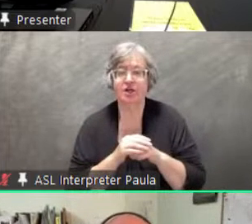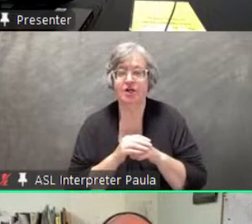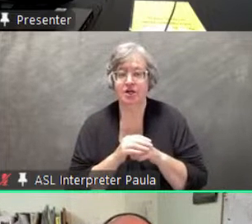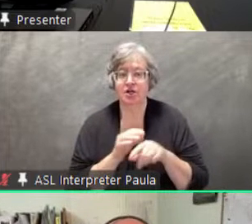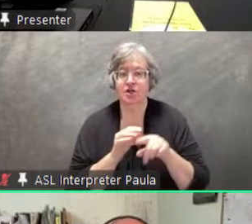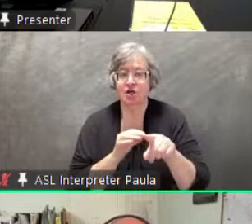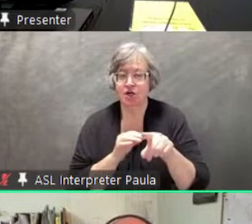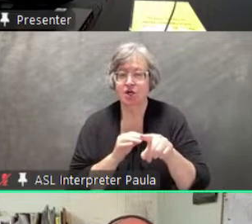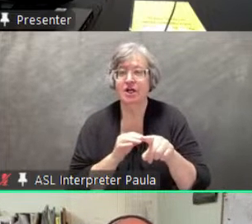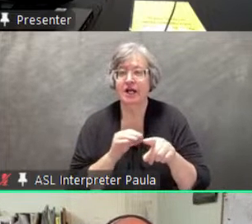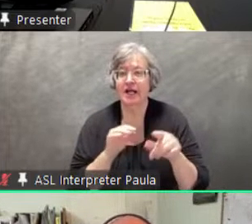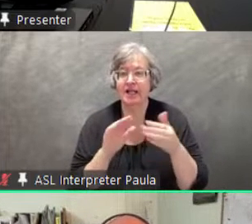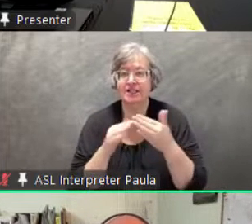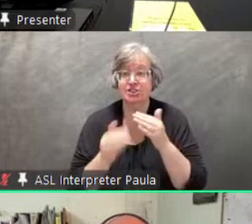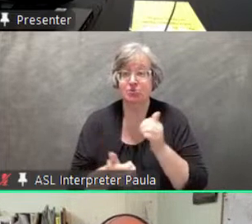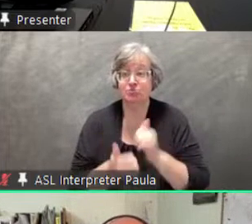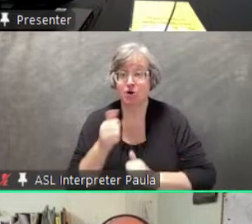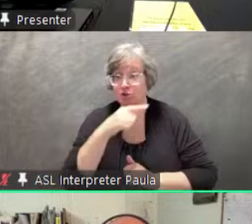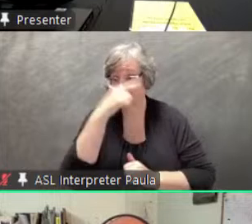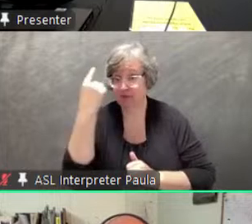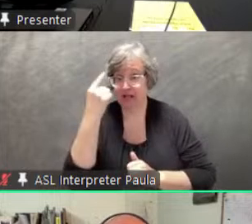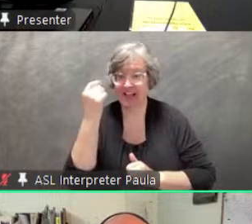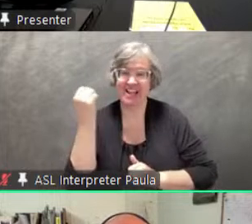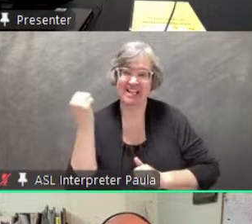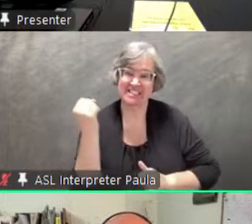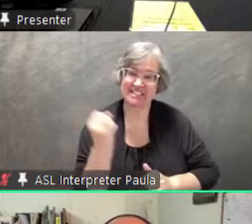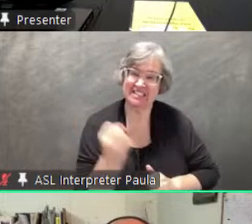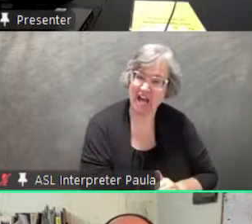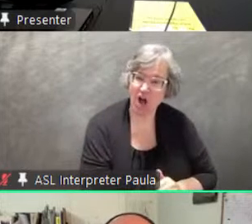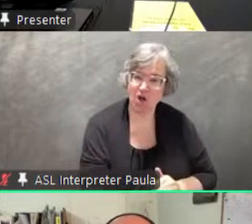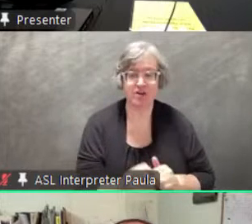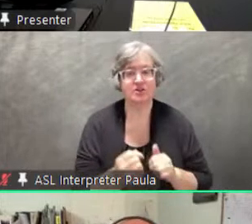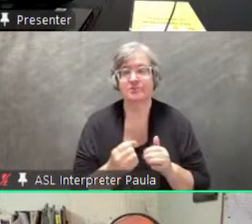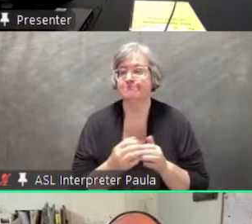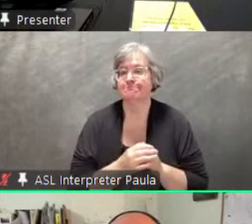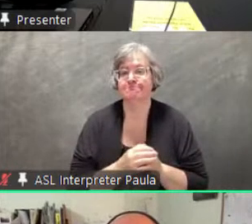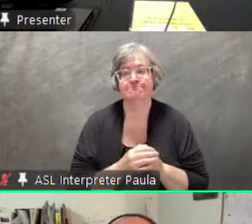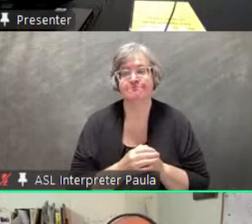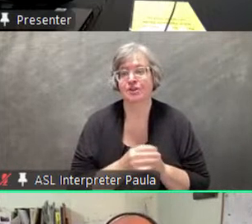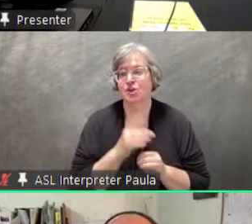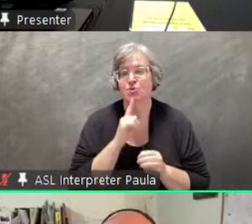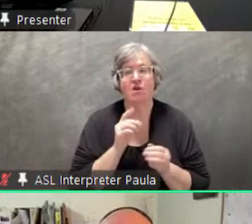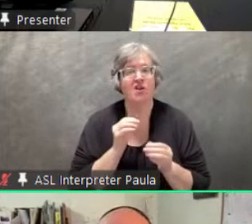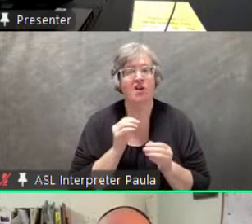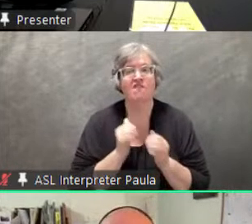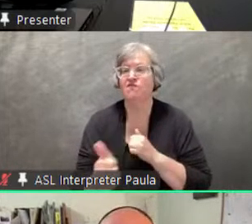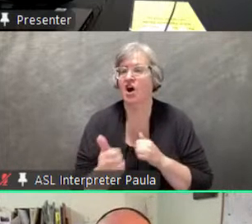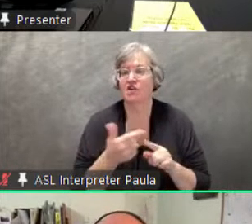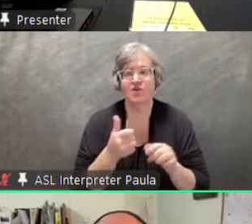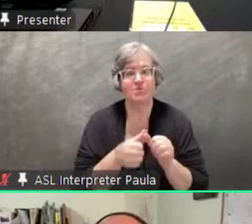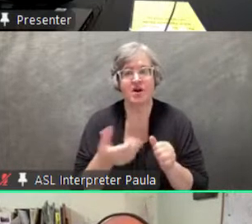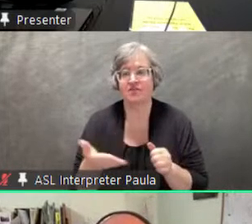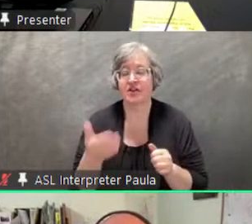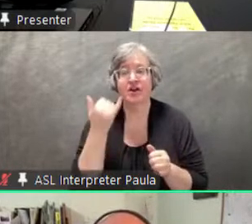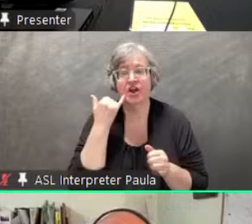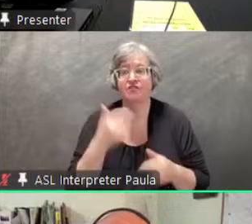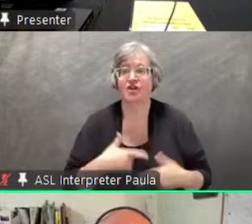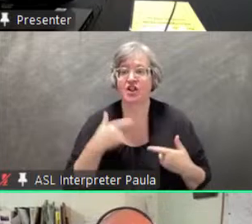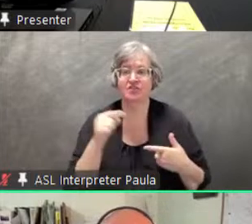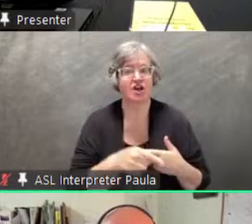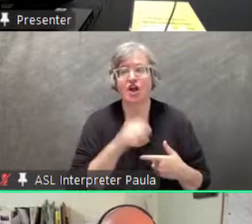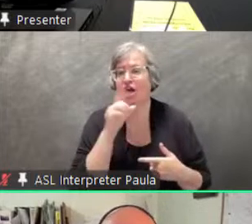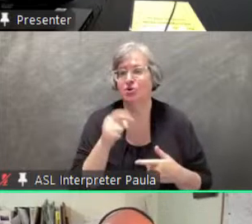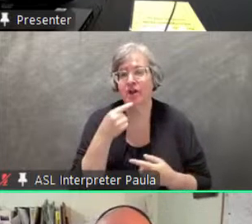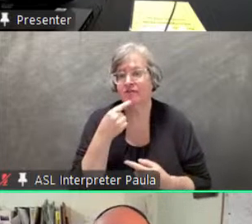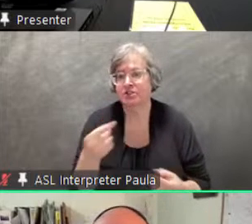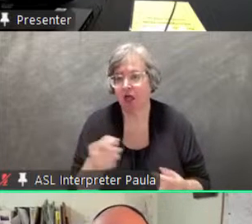that are predominantly Black in the far south are just further from everything. And if you live down there, I probably don't need to tell